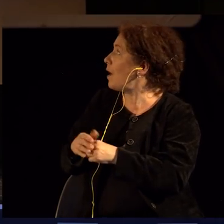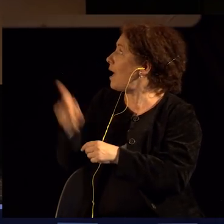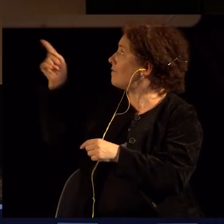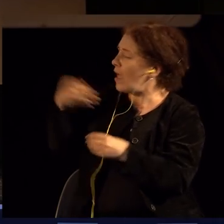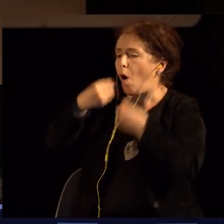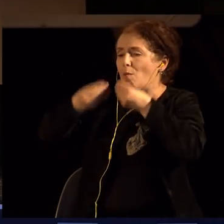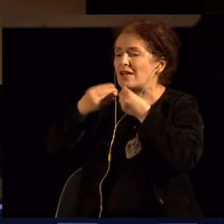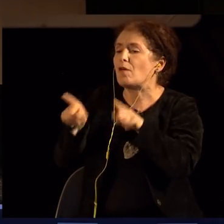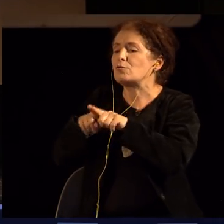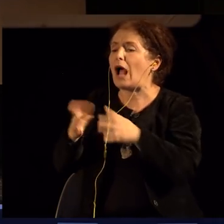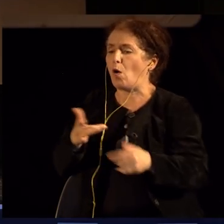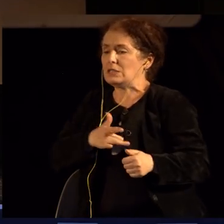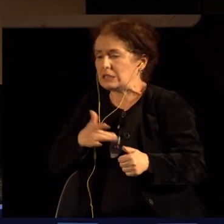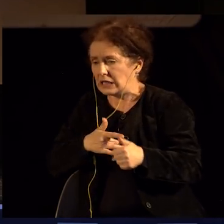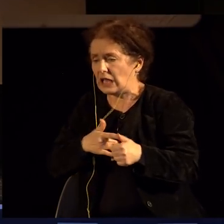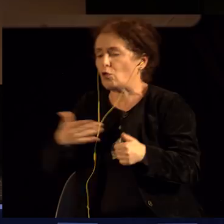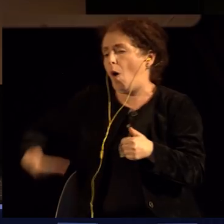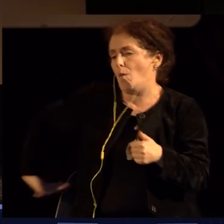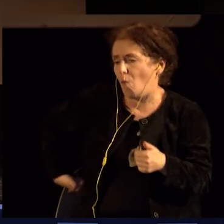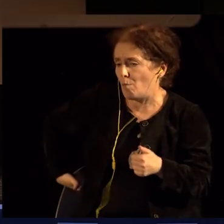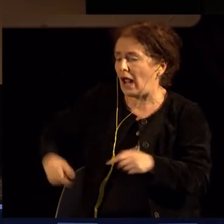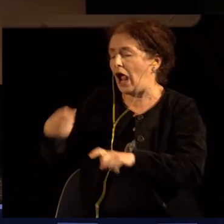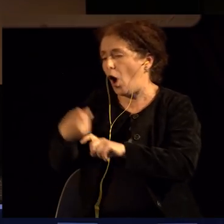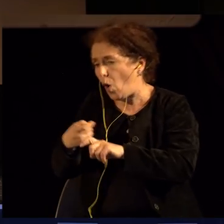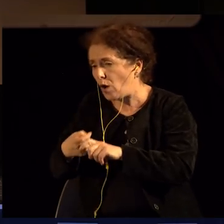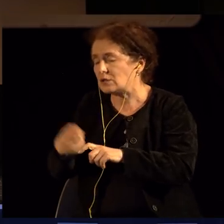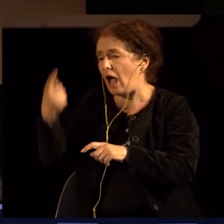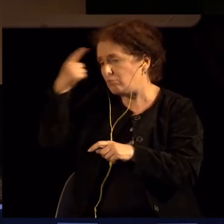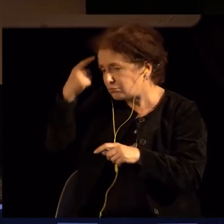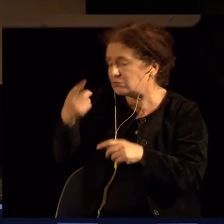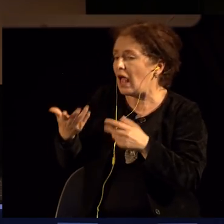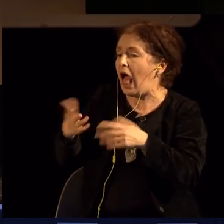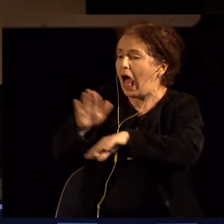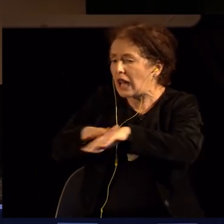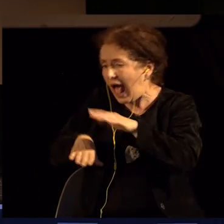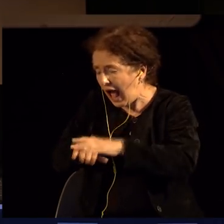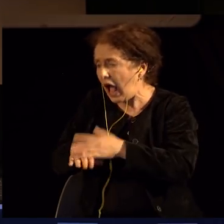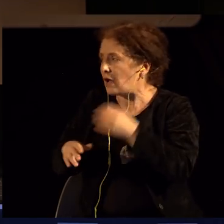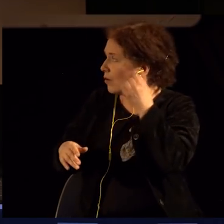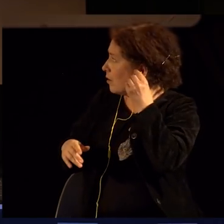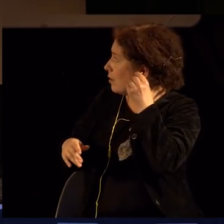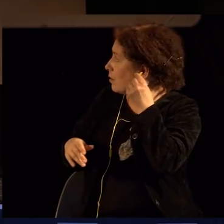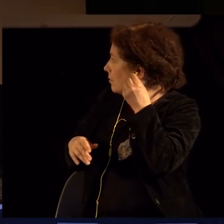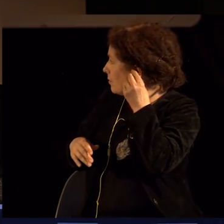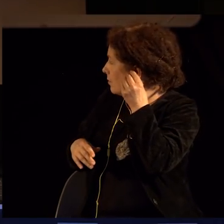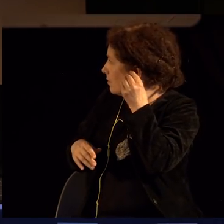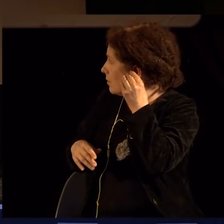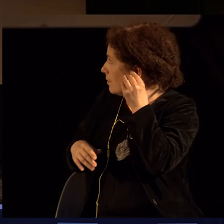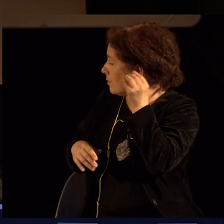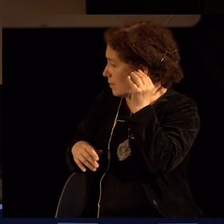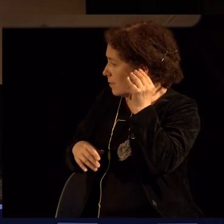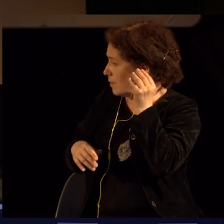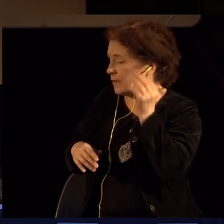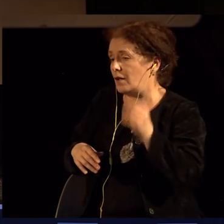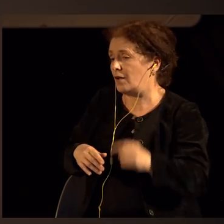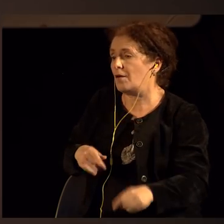And really we can get a lot here. We can get the hands, we can get the feet. It's another way of broadening what sex is and to show that it can